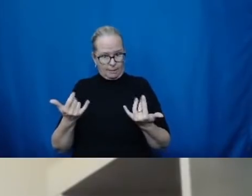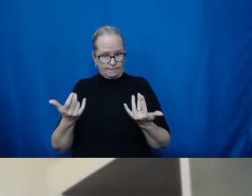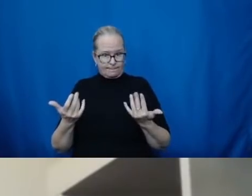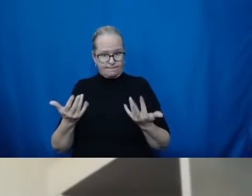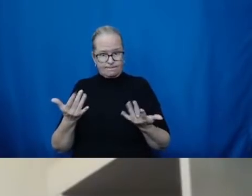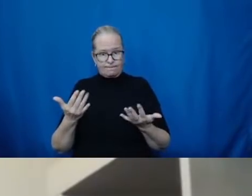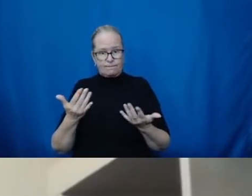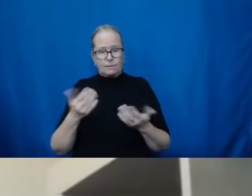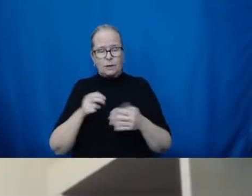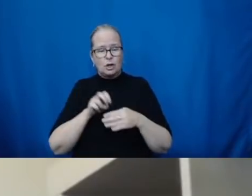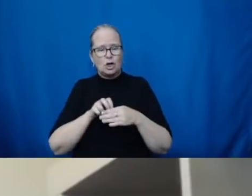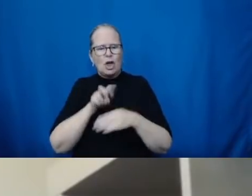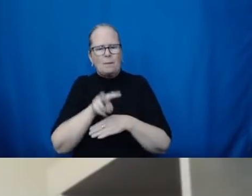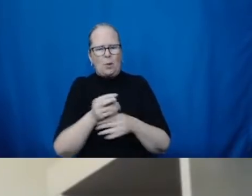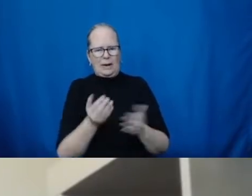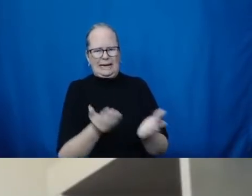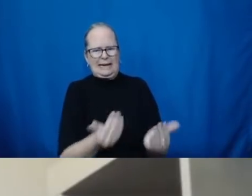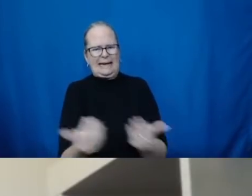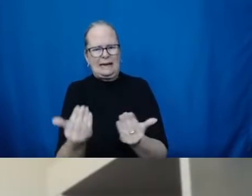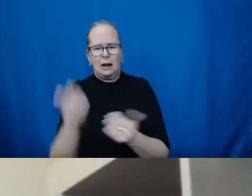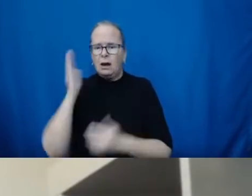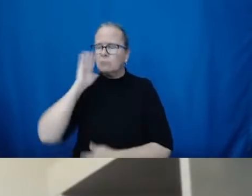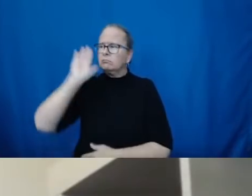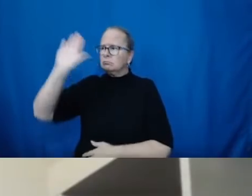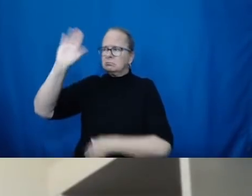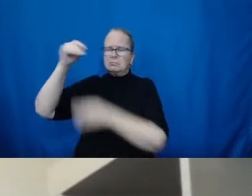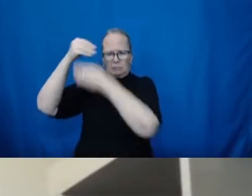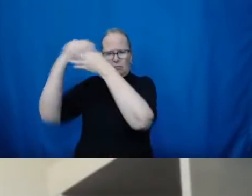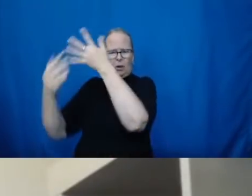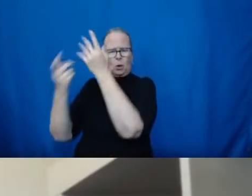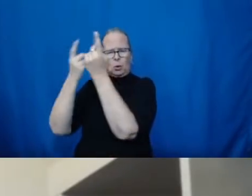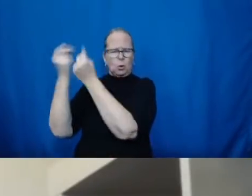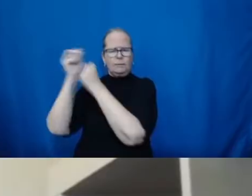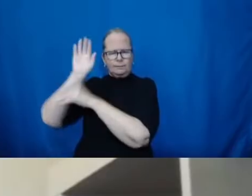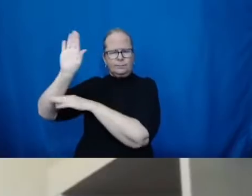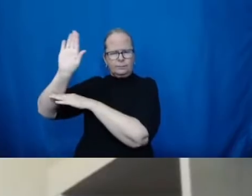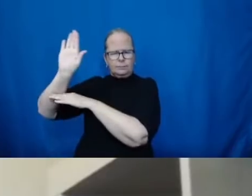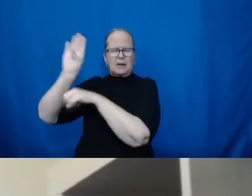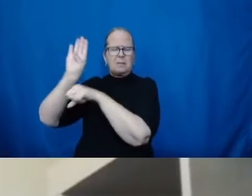they are, you're more likely to get that opening to talk to them further about it. And so